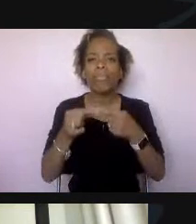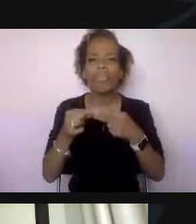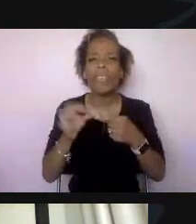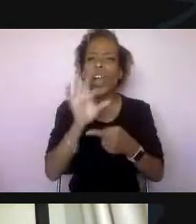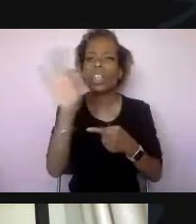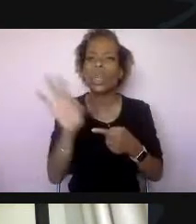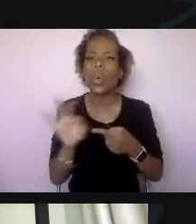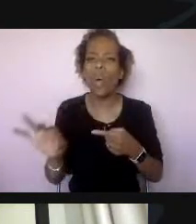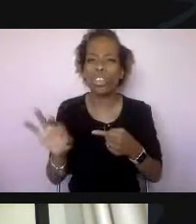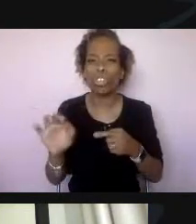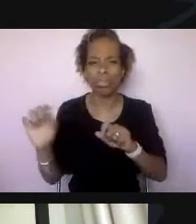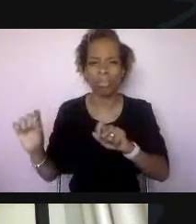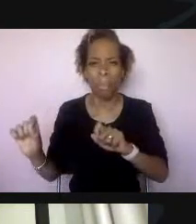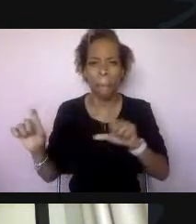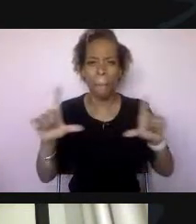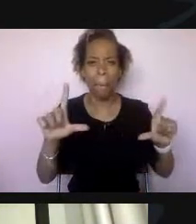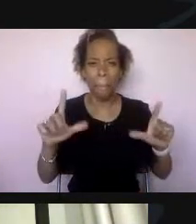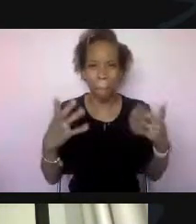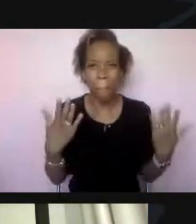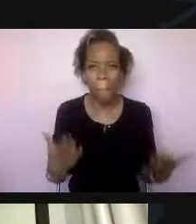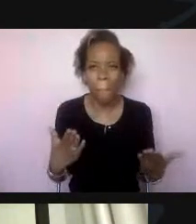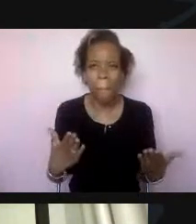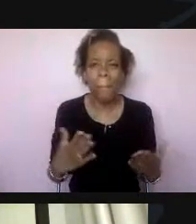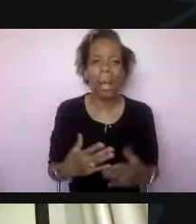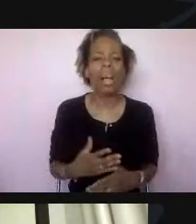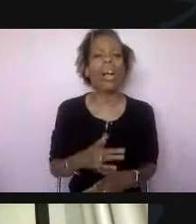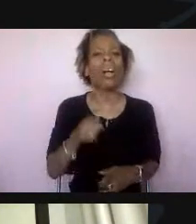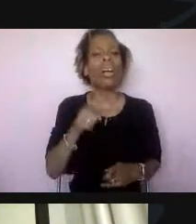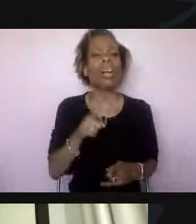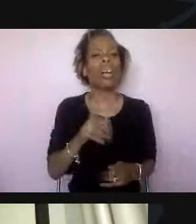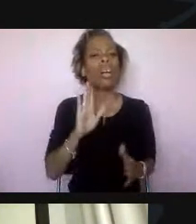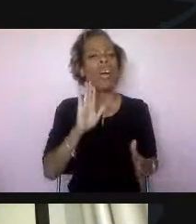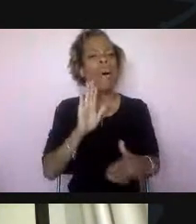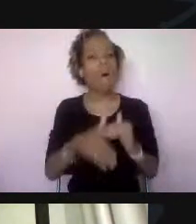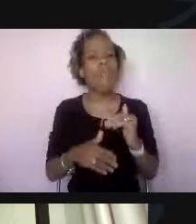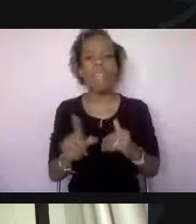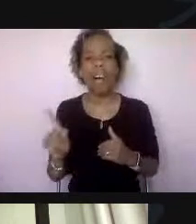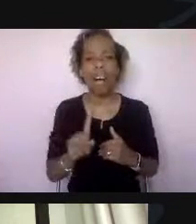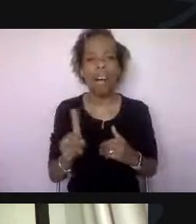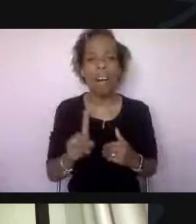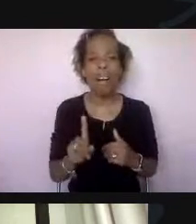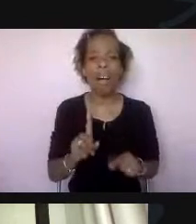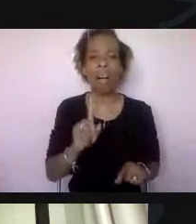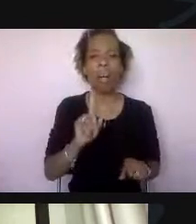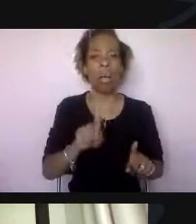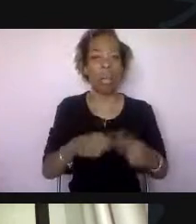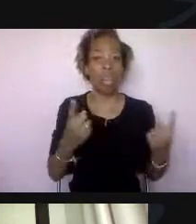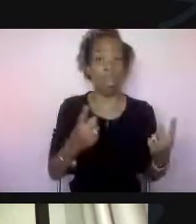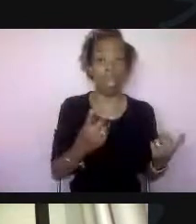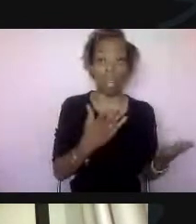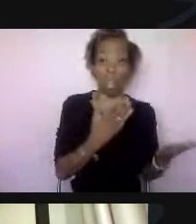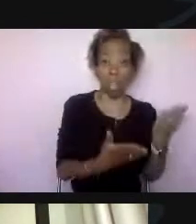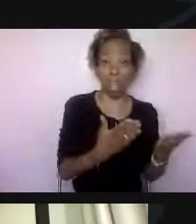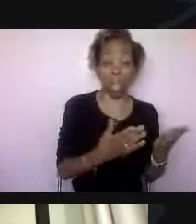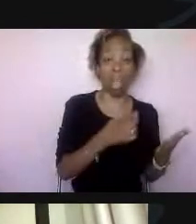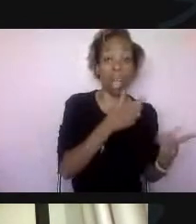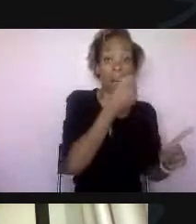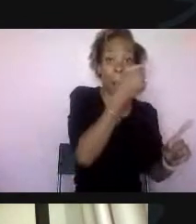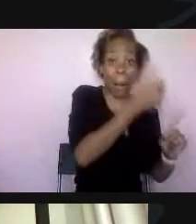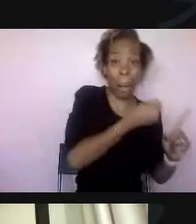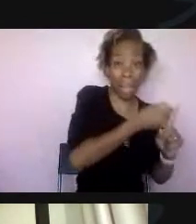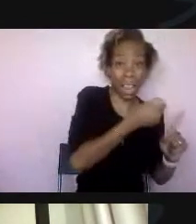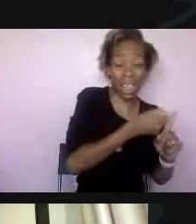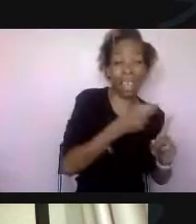today was really about thinking how that differentiation between campaigning and negotiations and management. I think